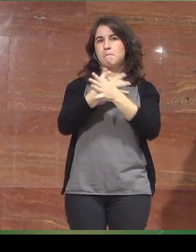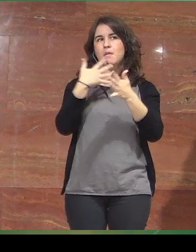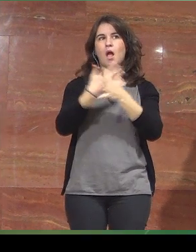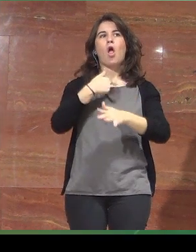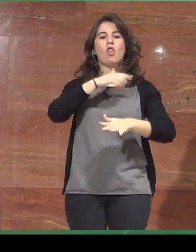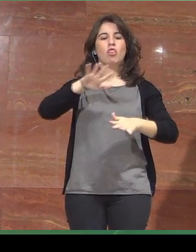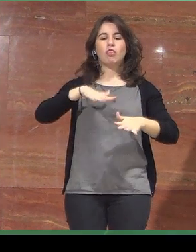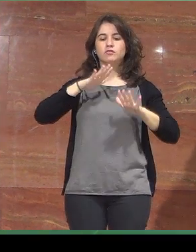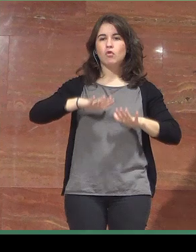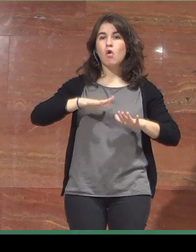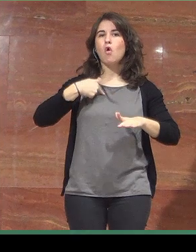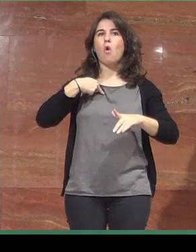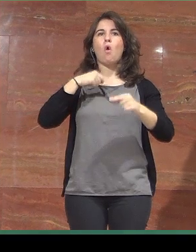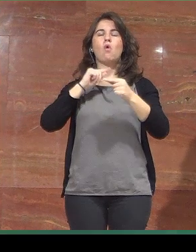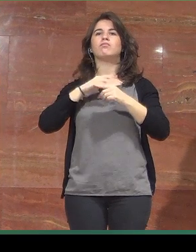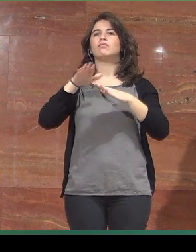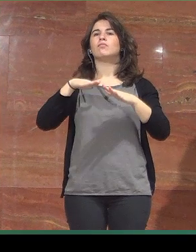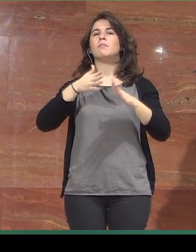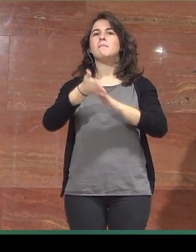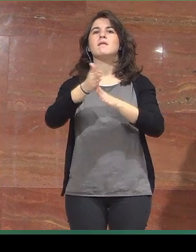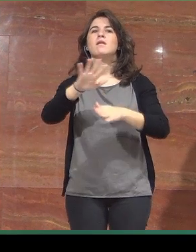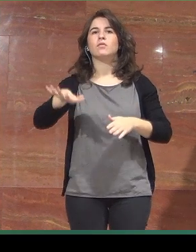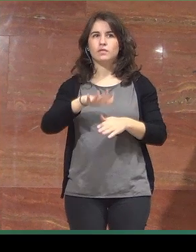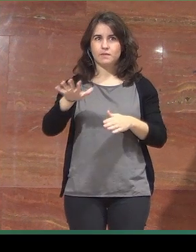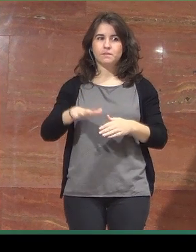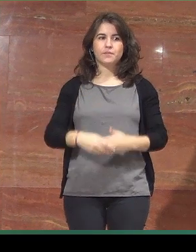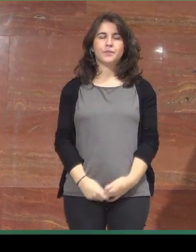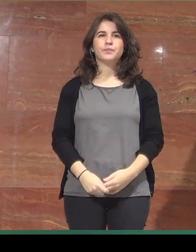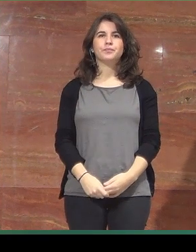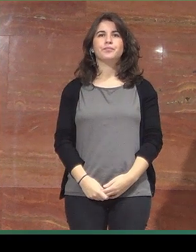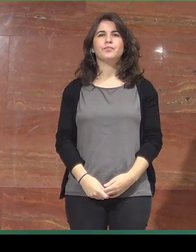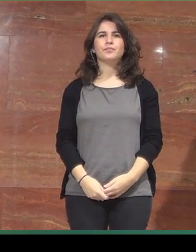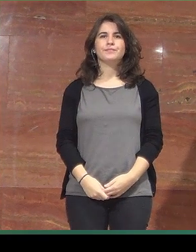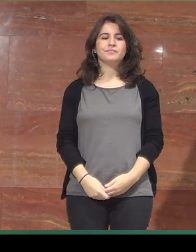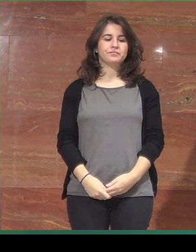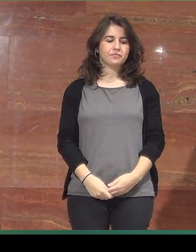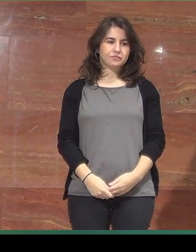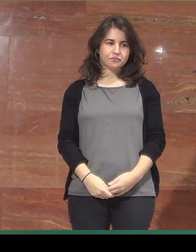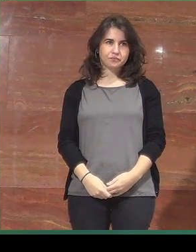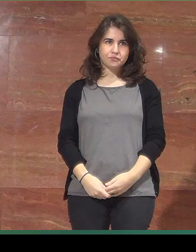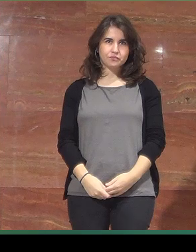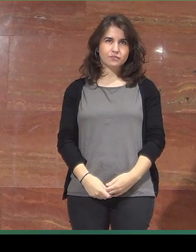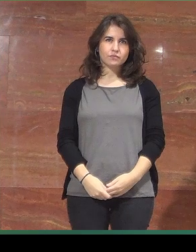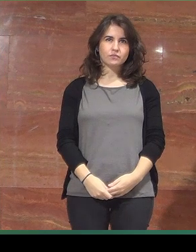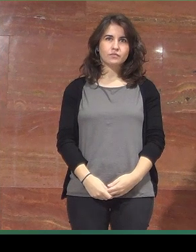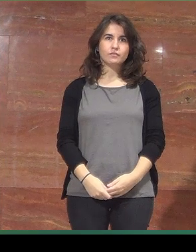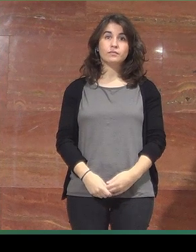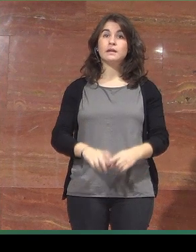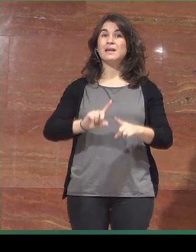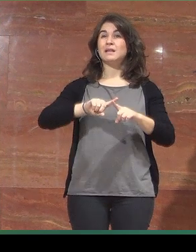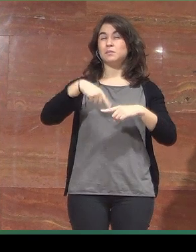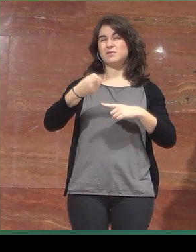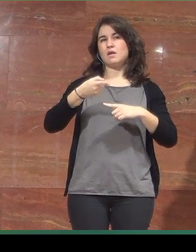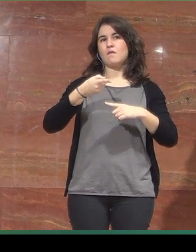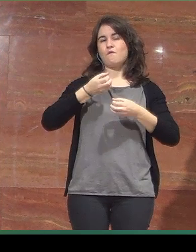And then the core piece of information, which was the mapping, or let's say the information-rich section, the